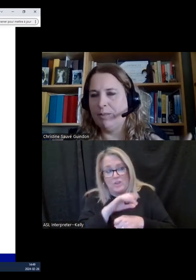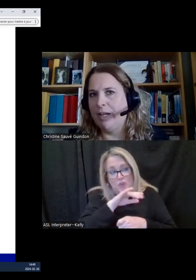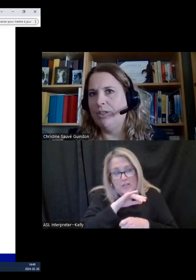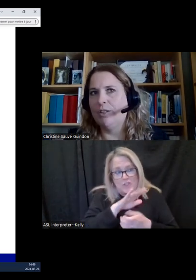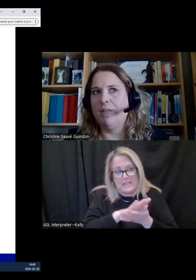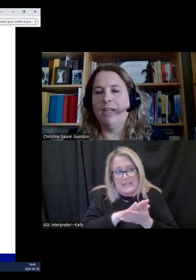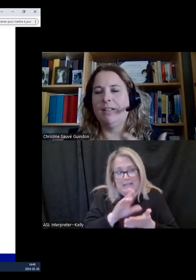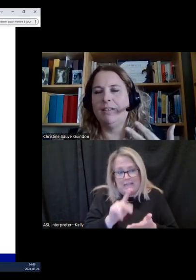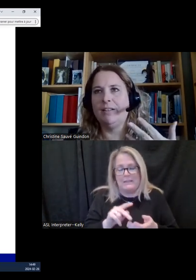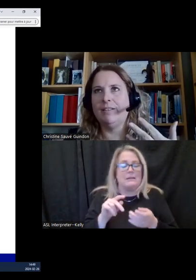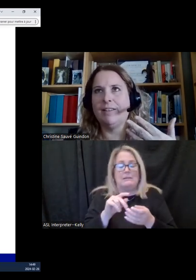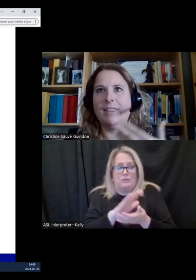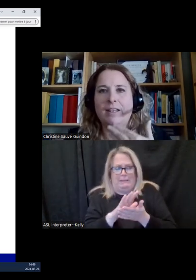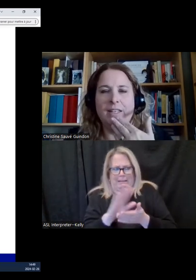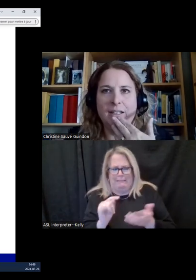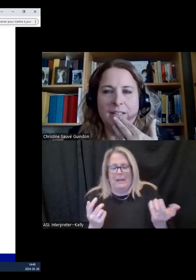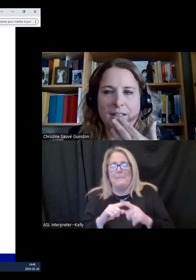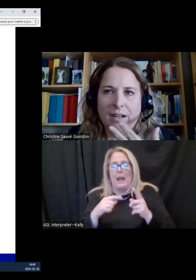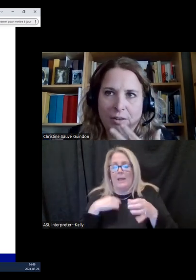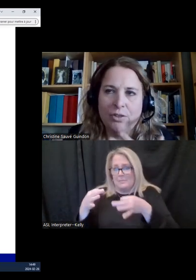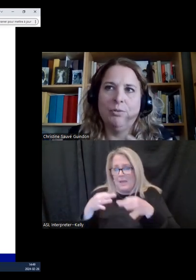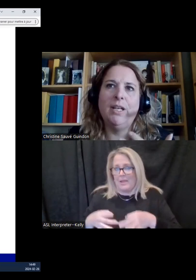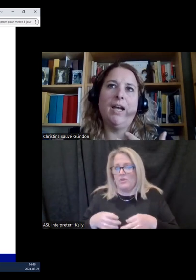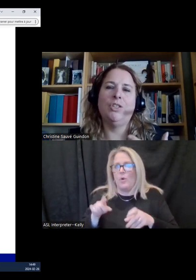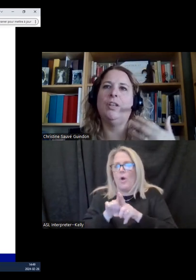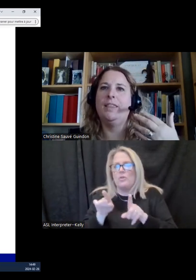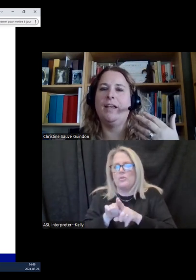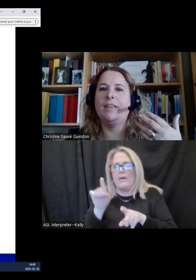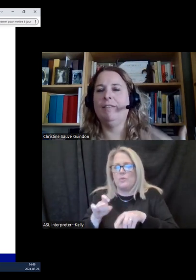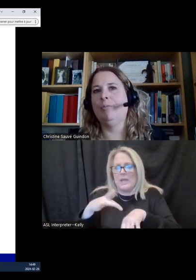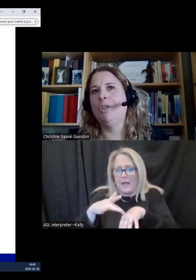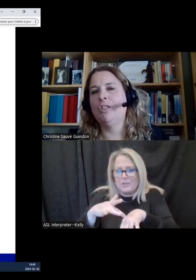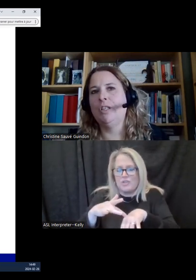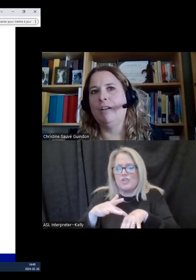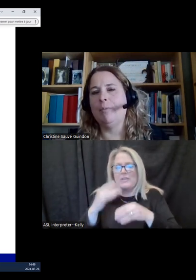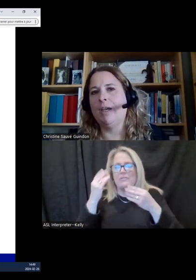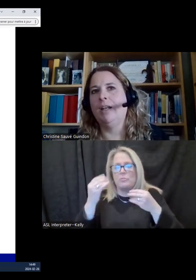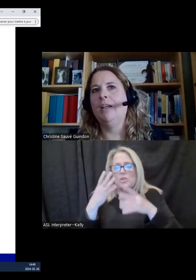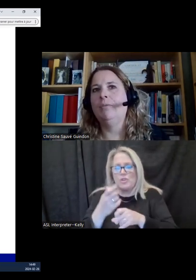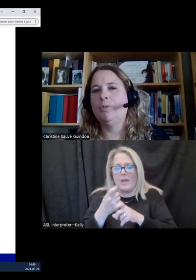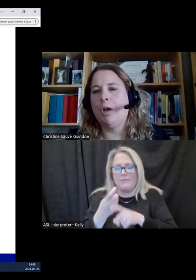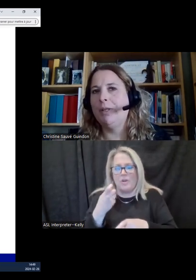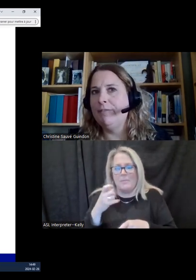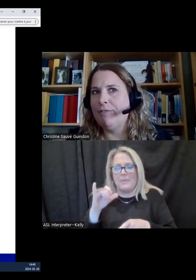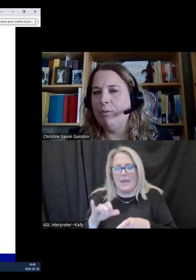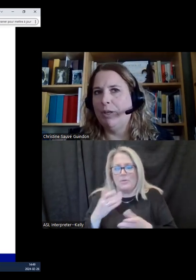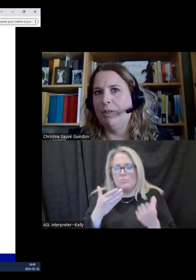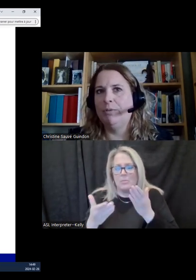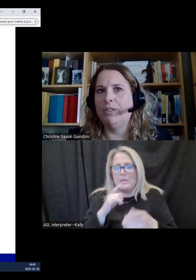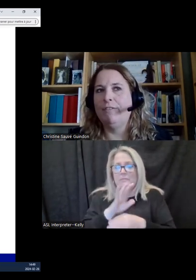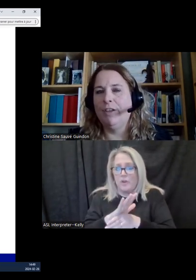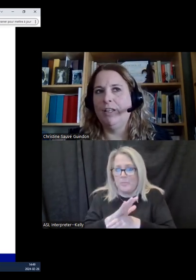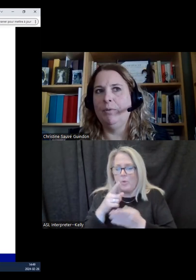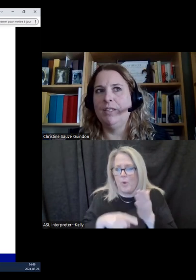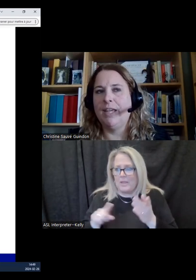I explained to him that he needed to also touch, and that the information he got from that was probably confirming what he